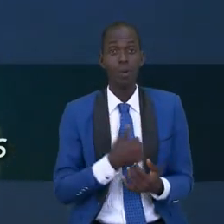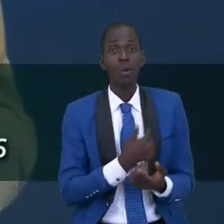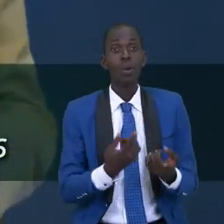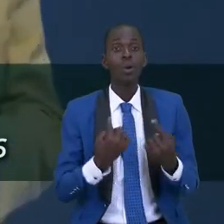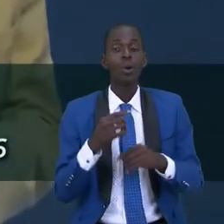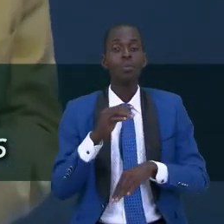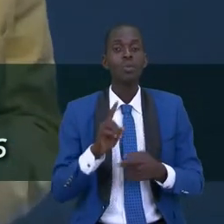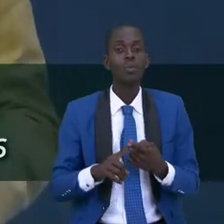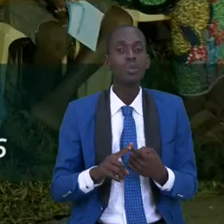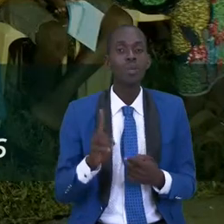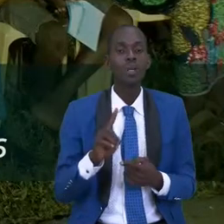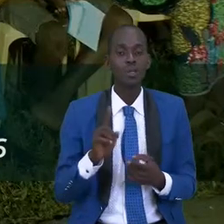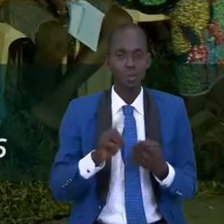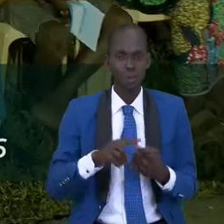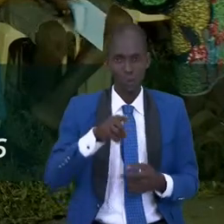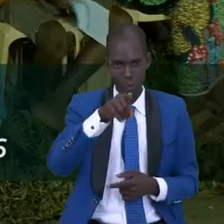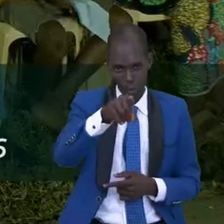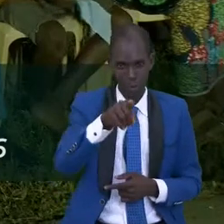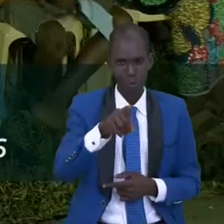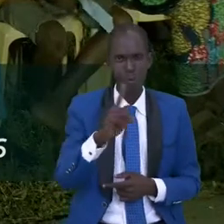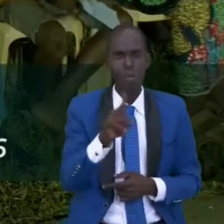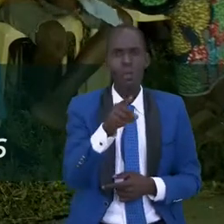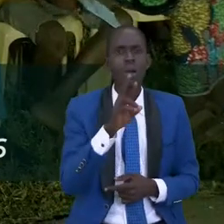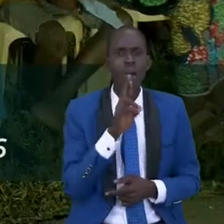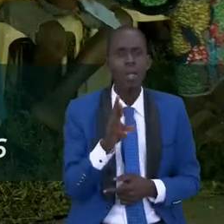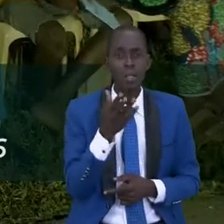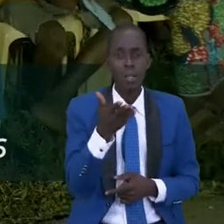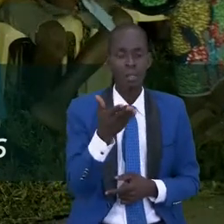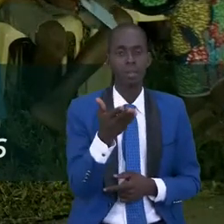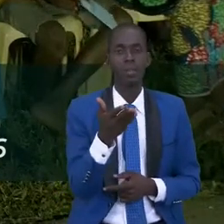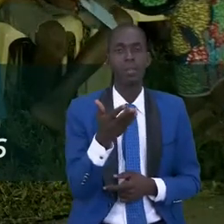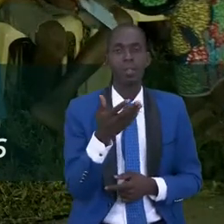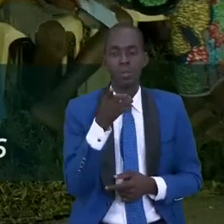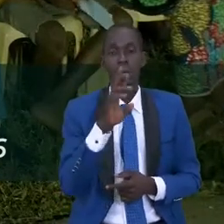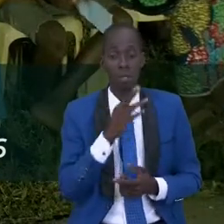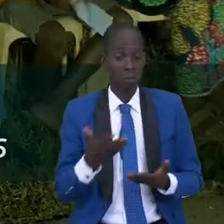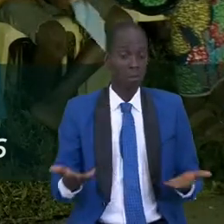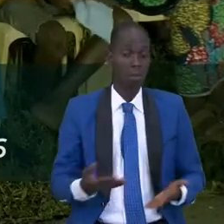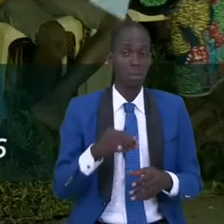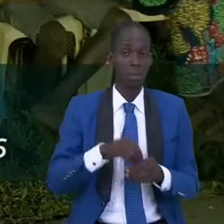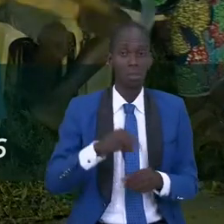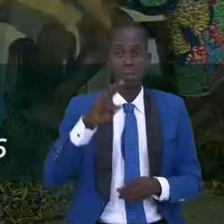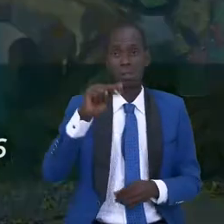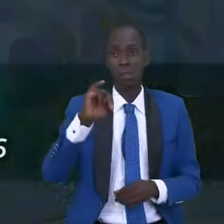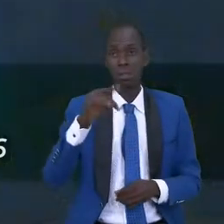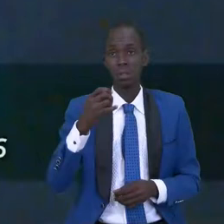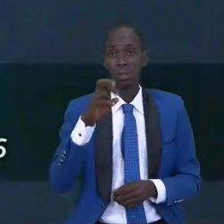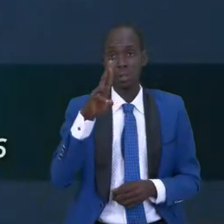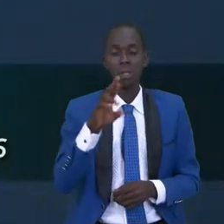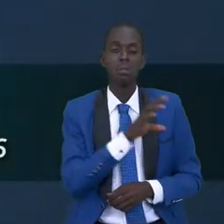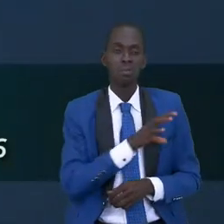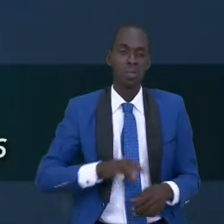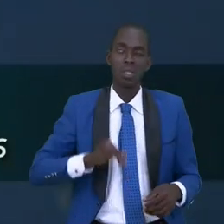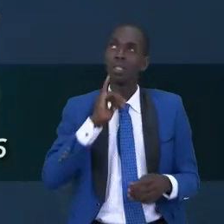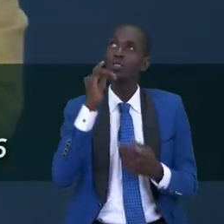to you, wherever you are. You are here at the Alpha location. Christ is coming to you. You